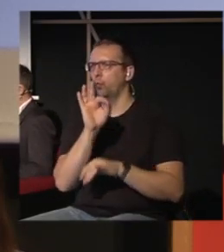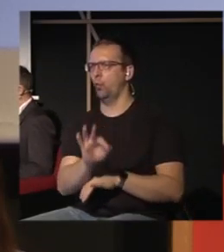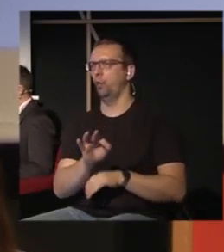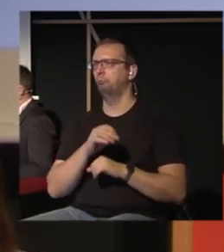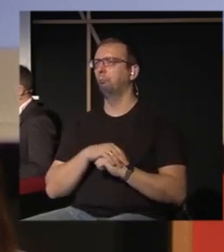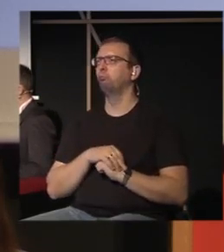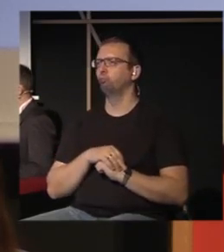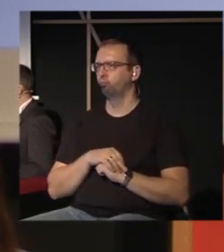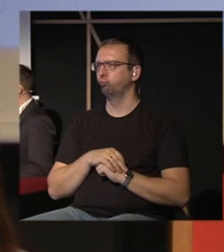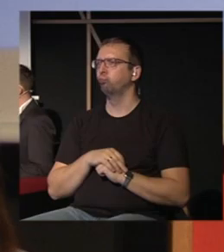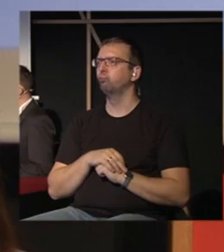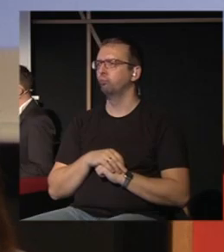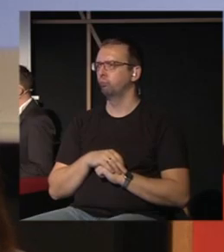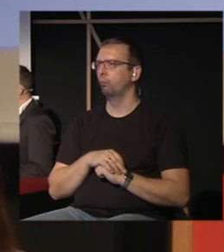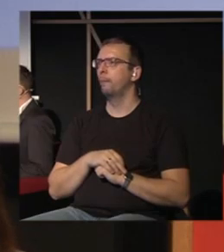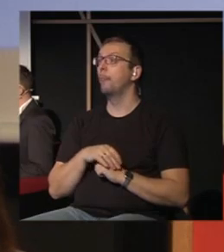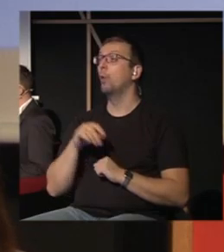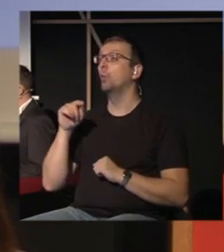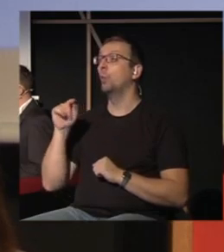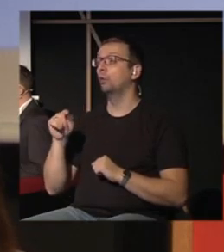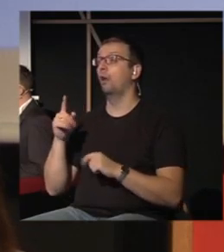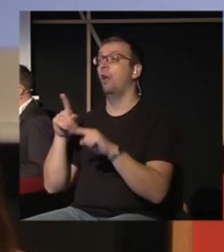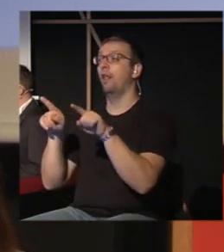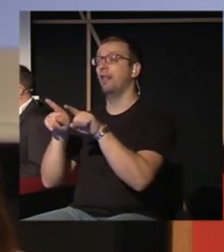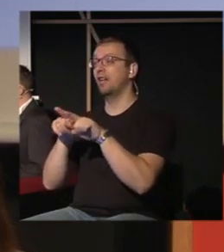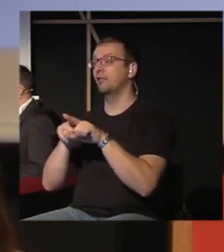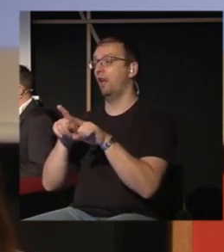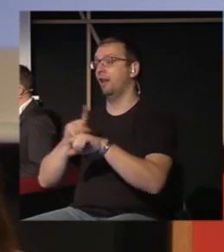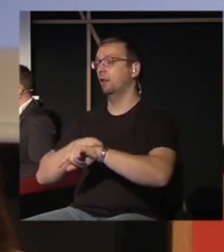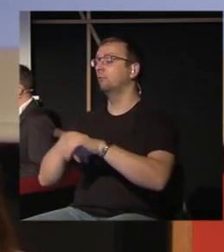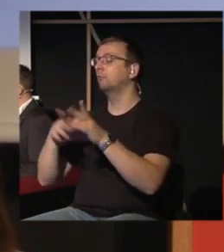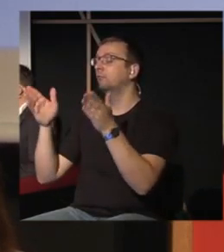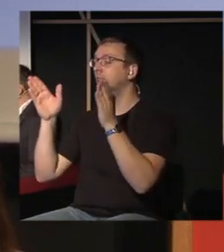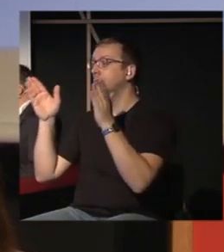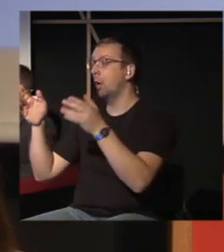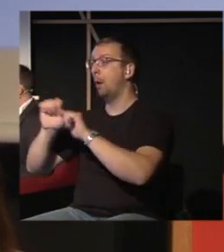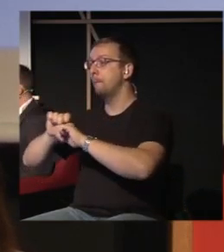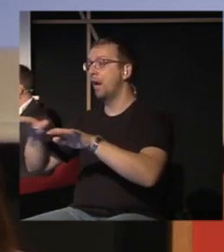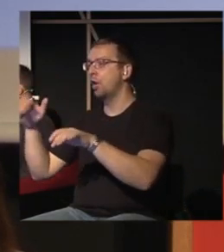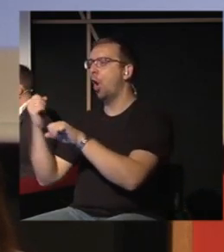through social media, and it's really challenging, and I think